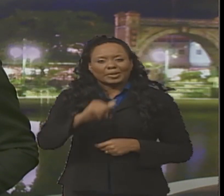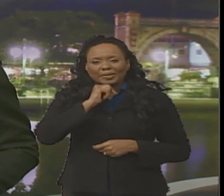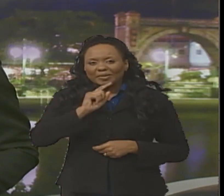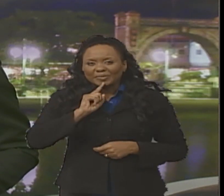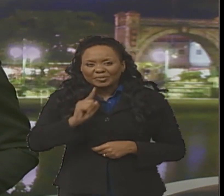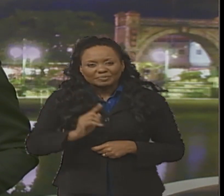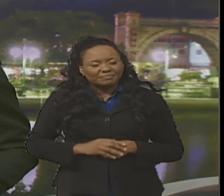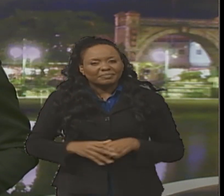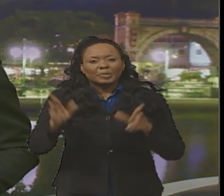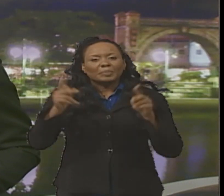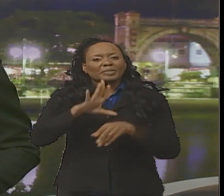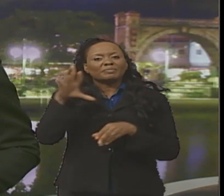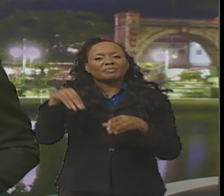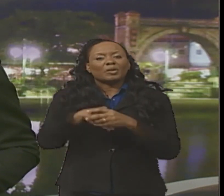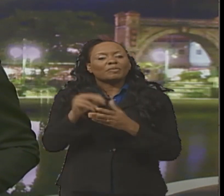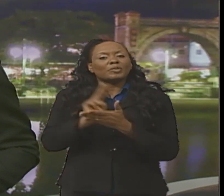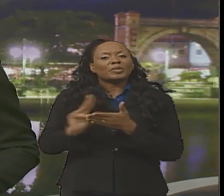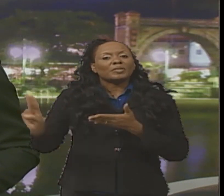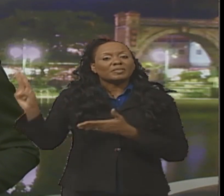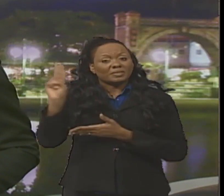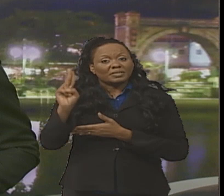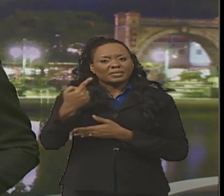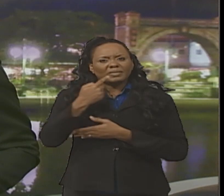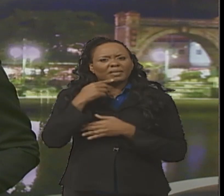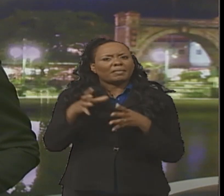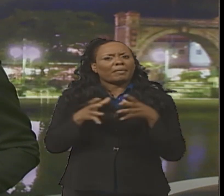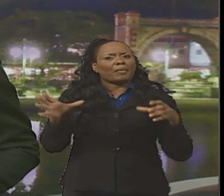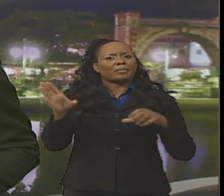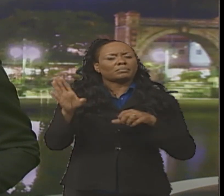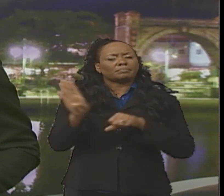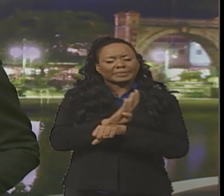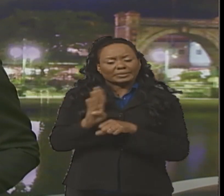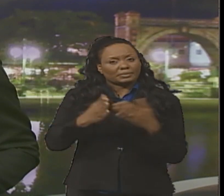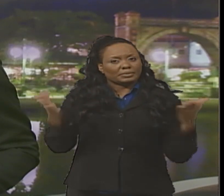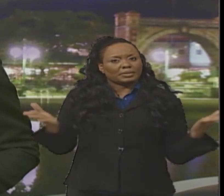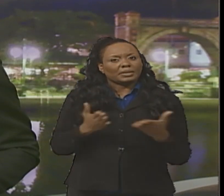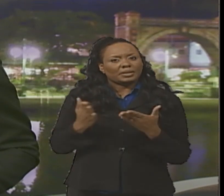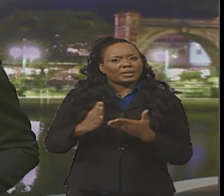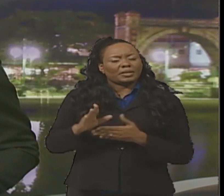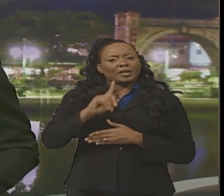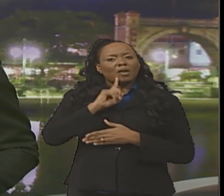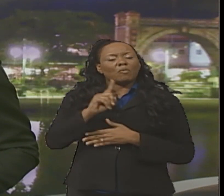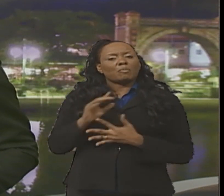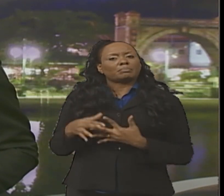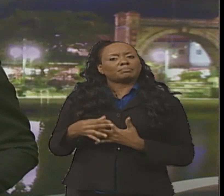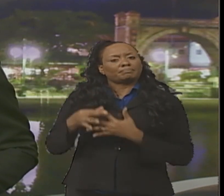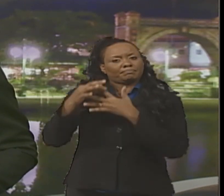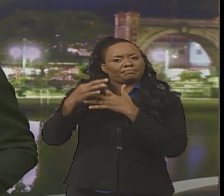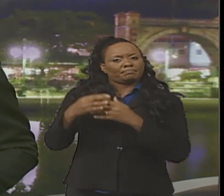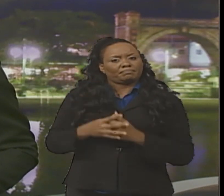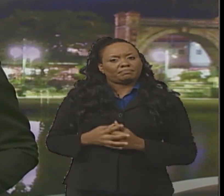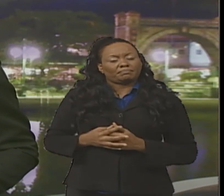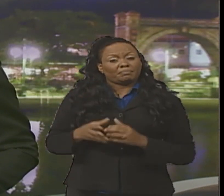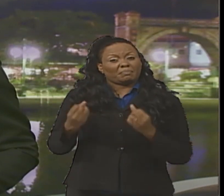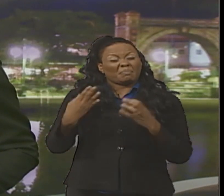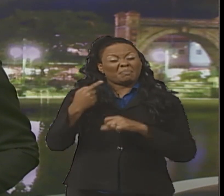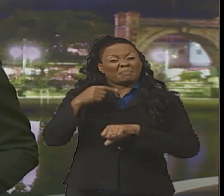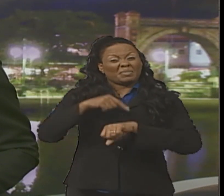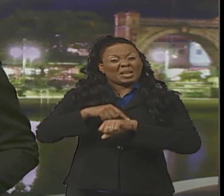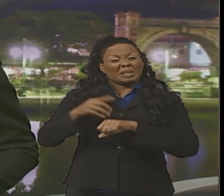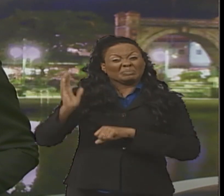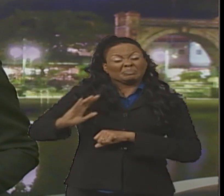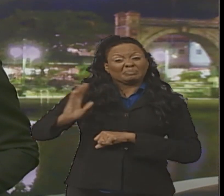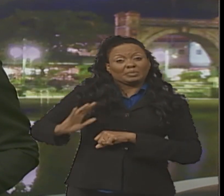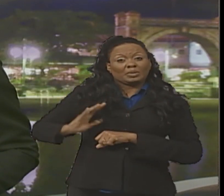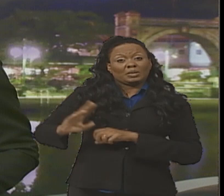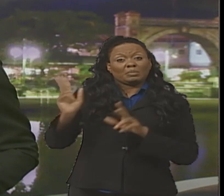Business, Marjorie Wharton, says the majority of businesses in Barbados are indigenous. While there was a time when the majority were started by people over